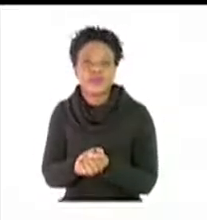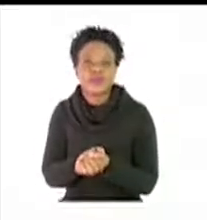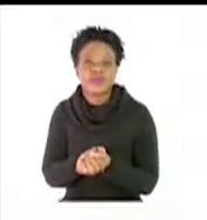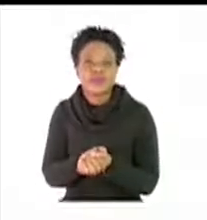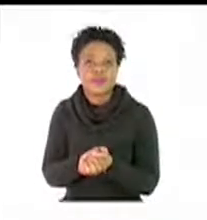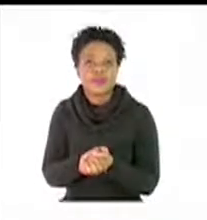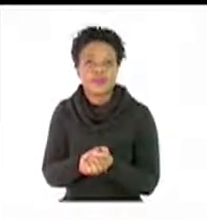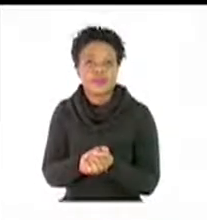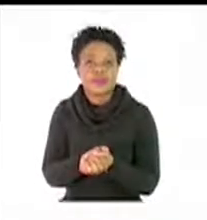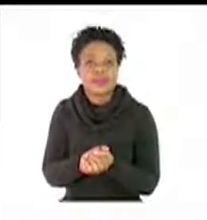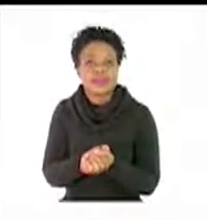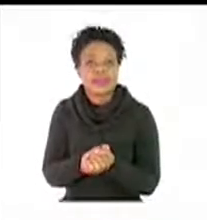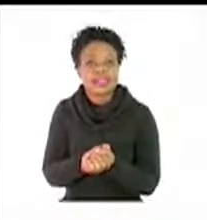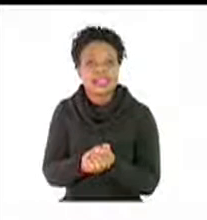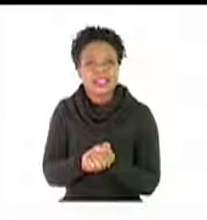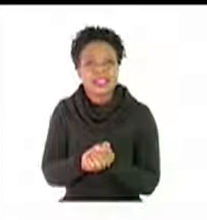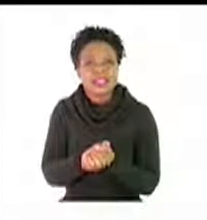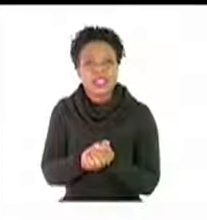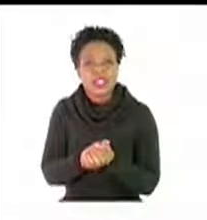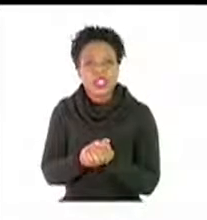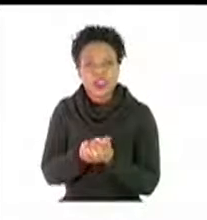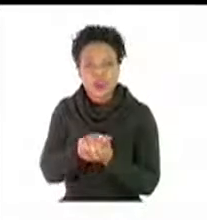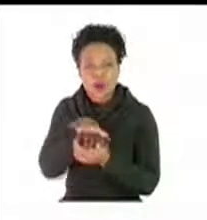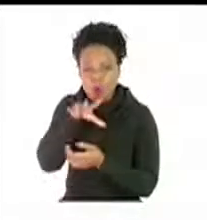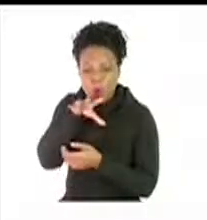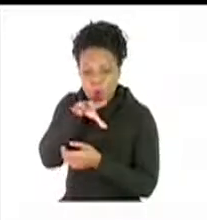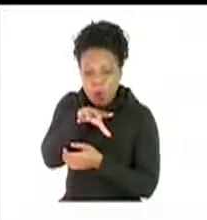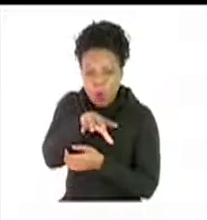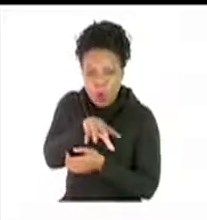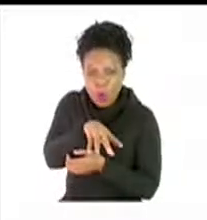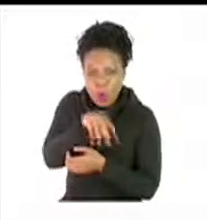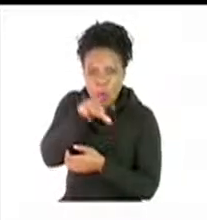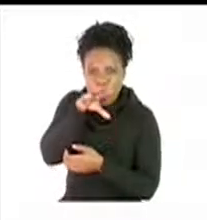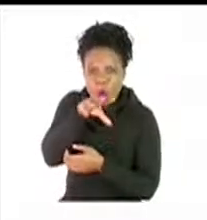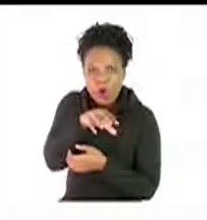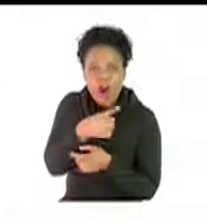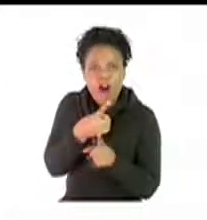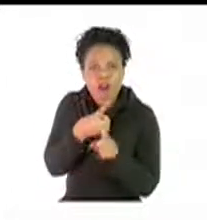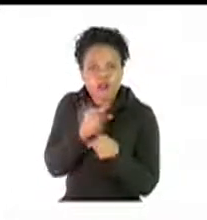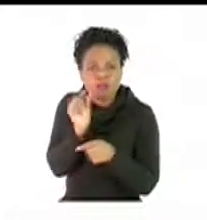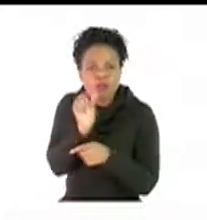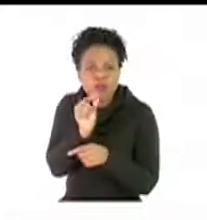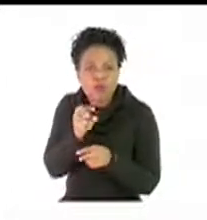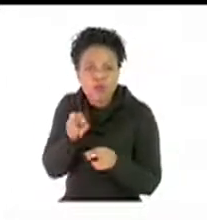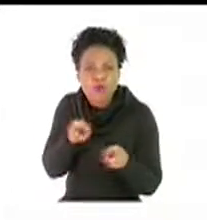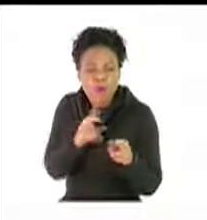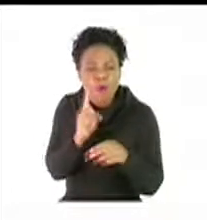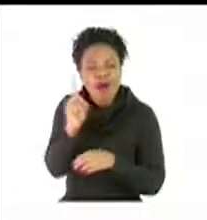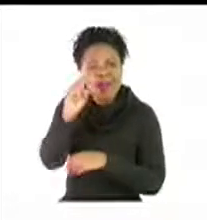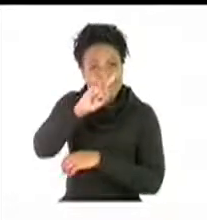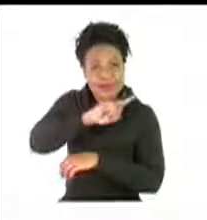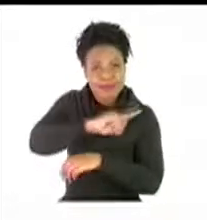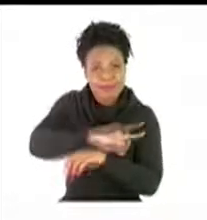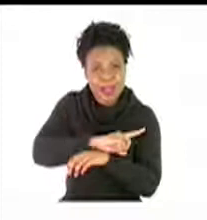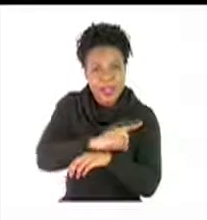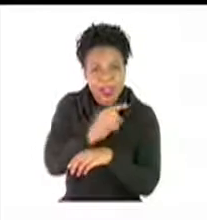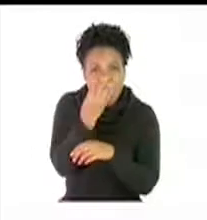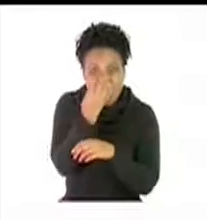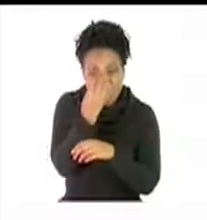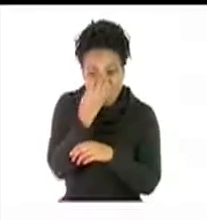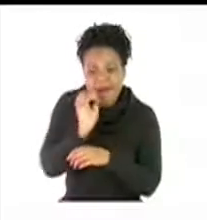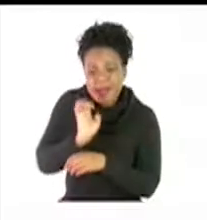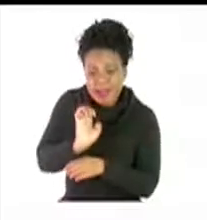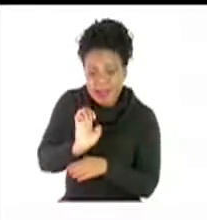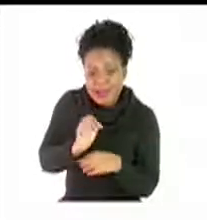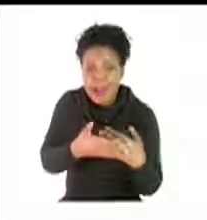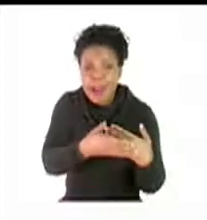While bending down to drink water from a rivulet one day, a fox and a cub